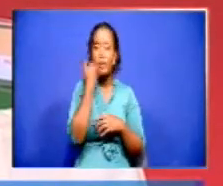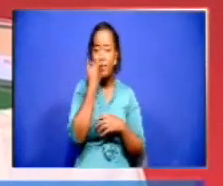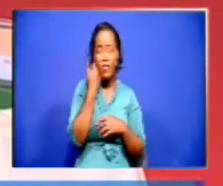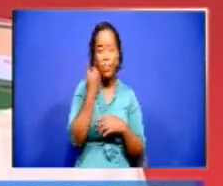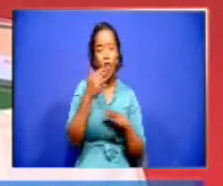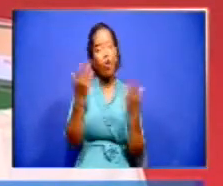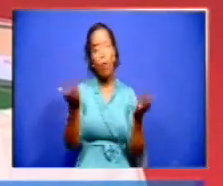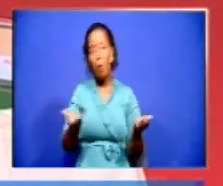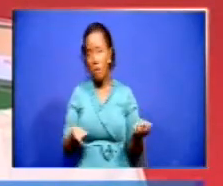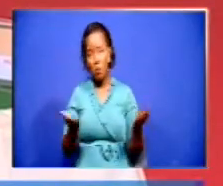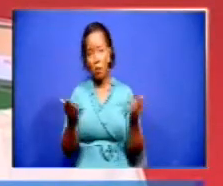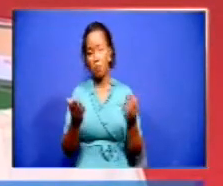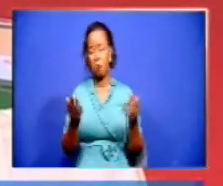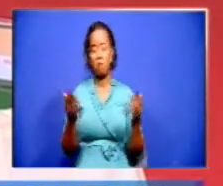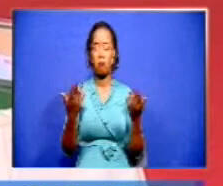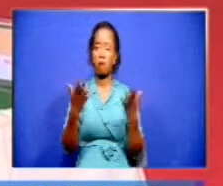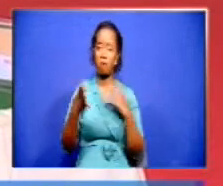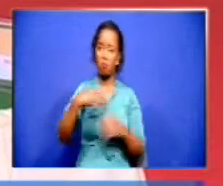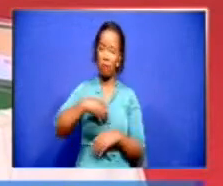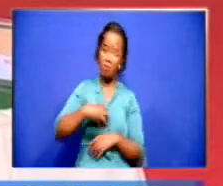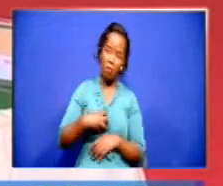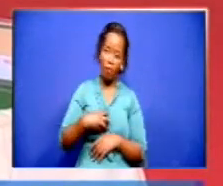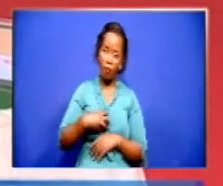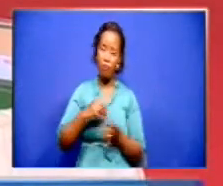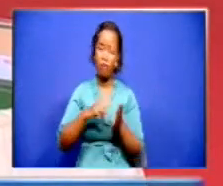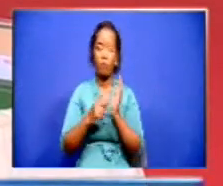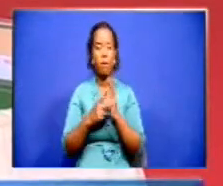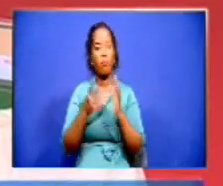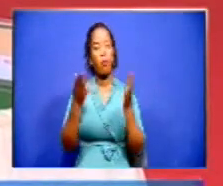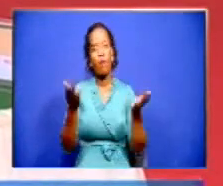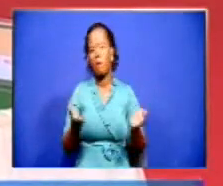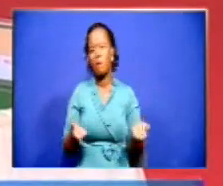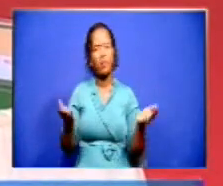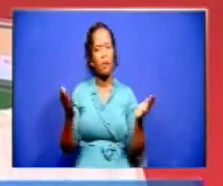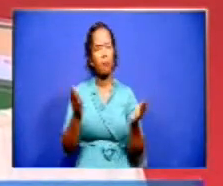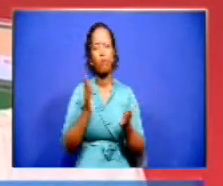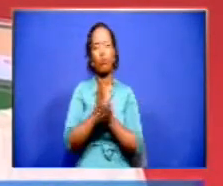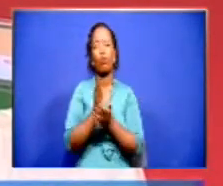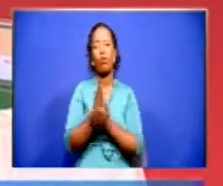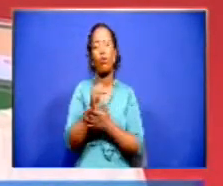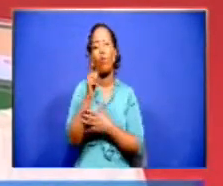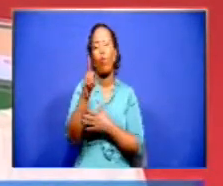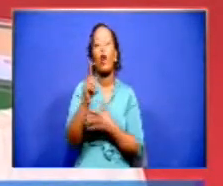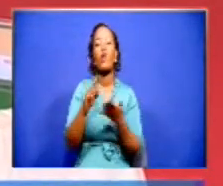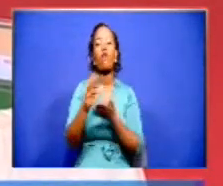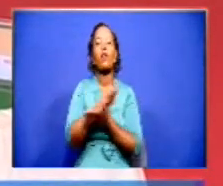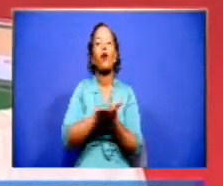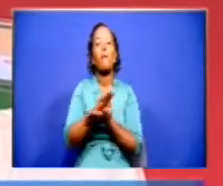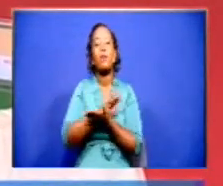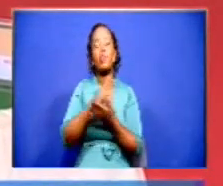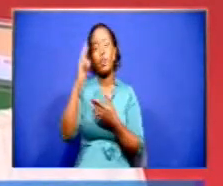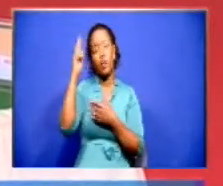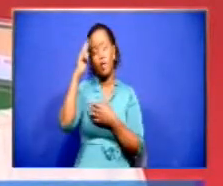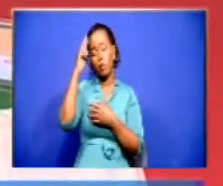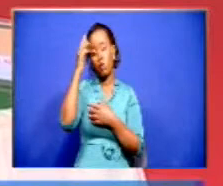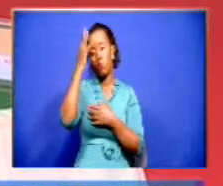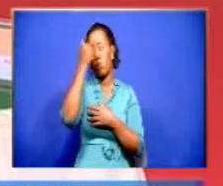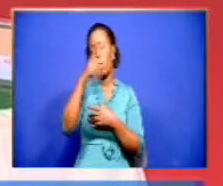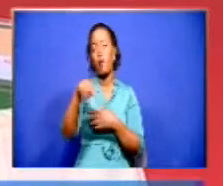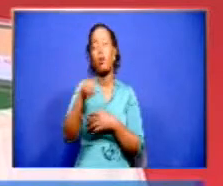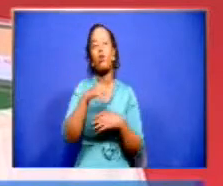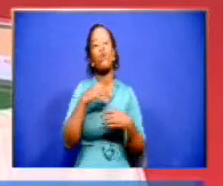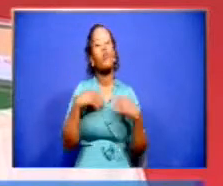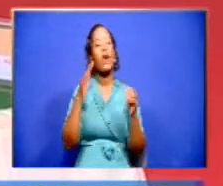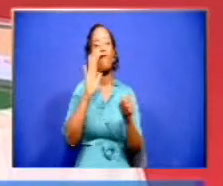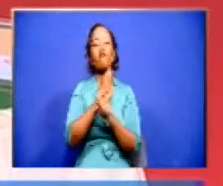Being away for good measure. So, one of the basic reasons why we have